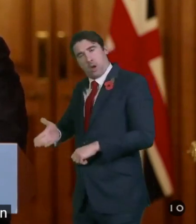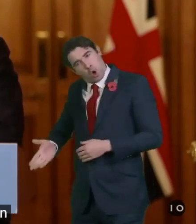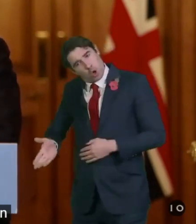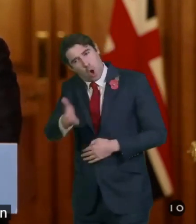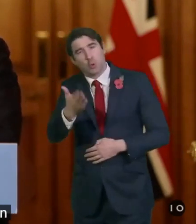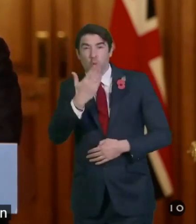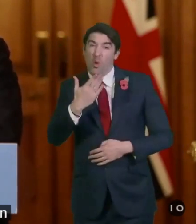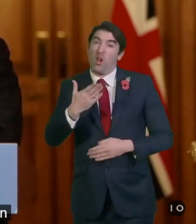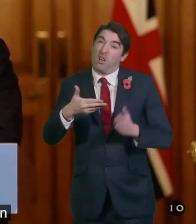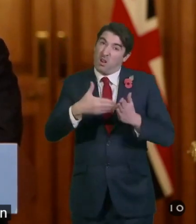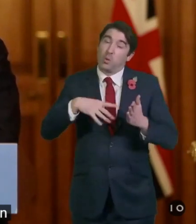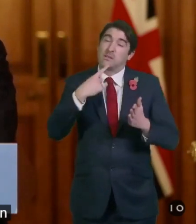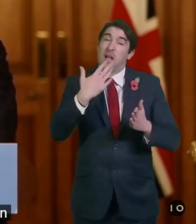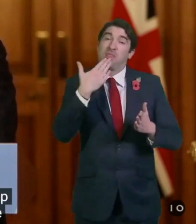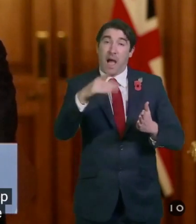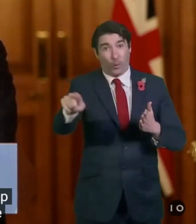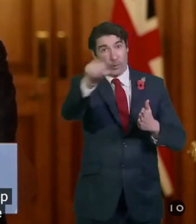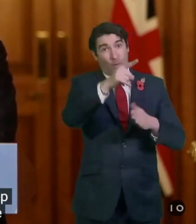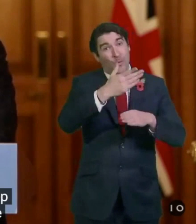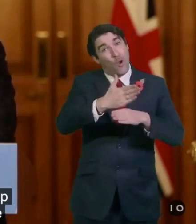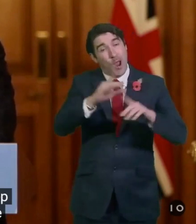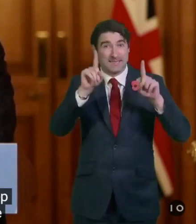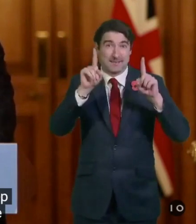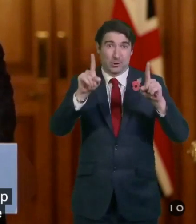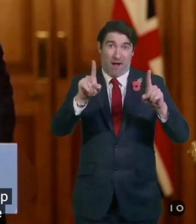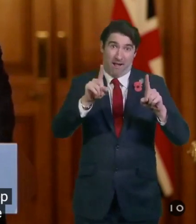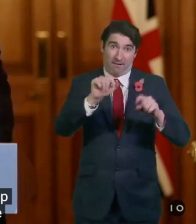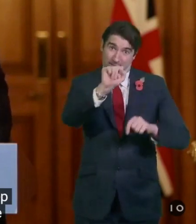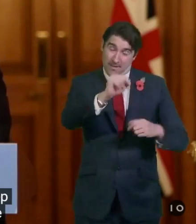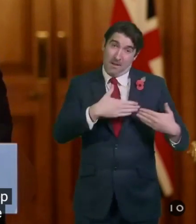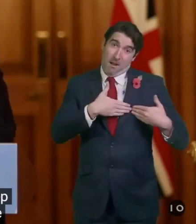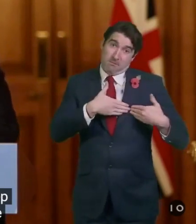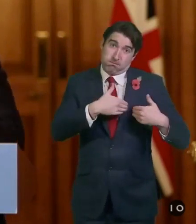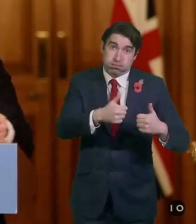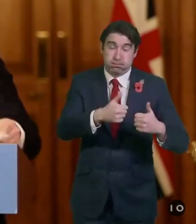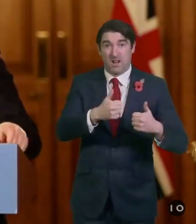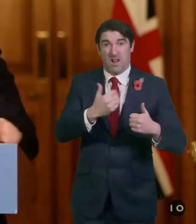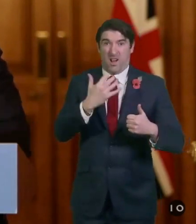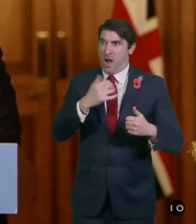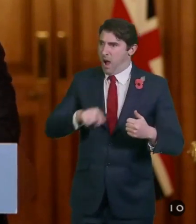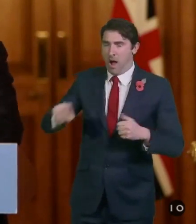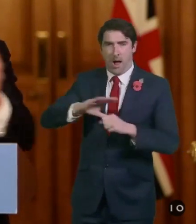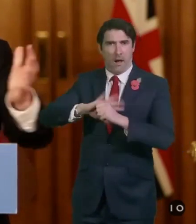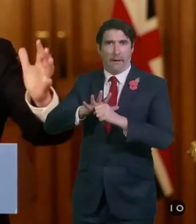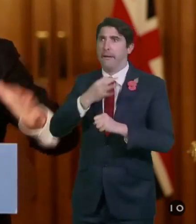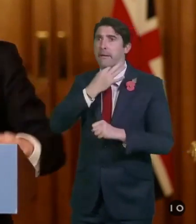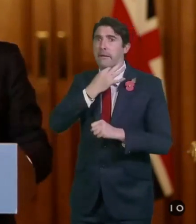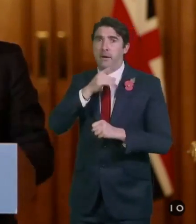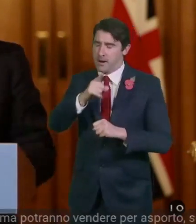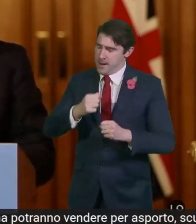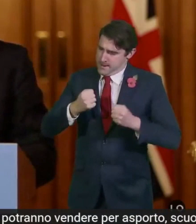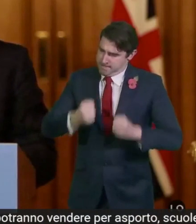it's vital that we keep provision for non-healthcare groups going. So please, and this